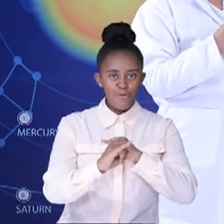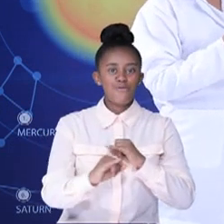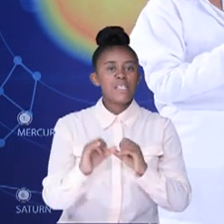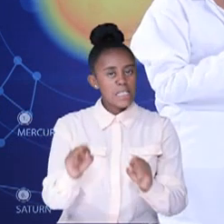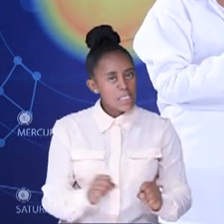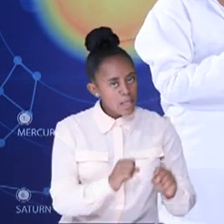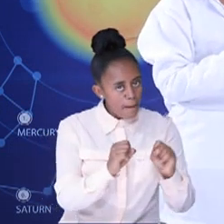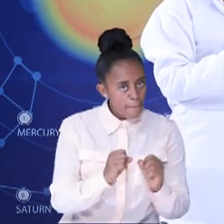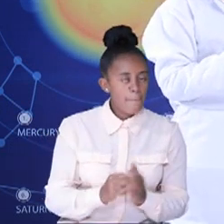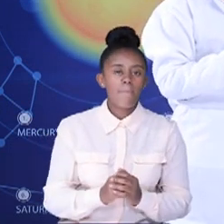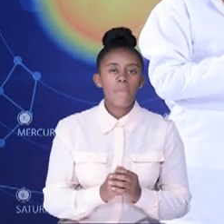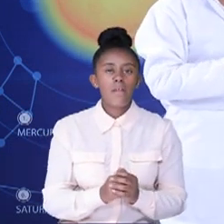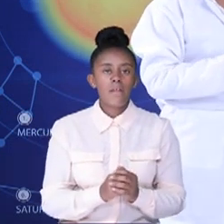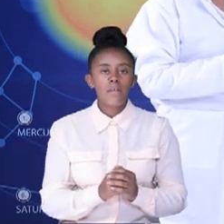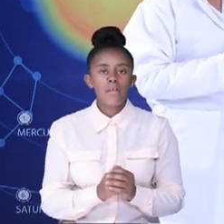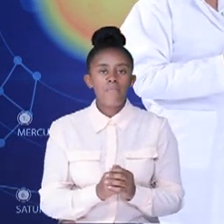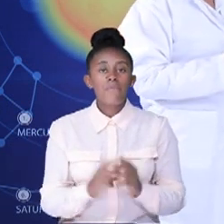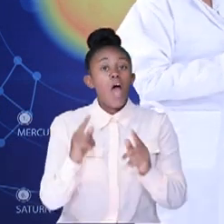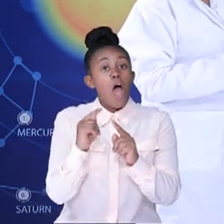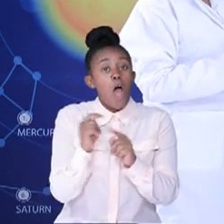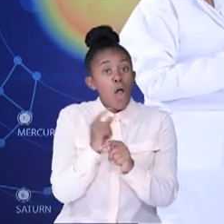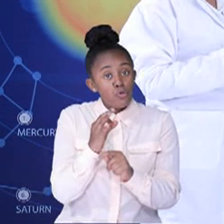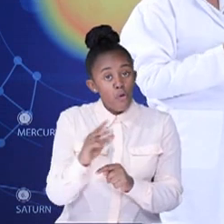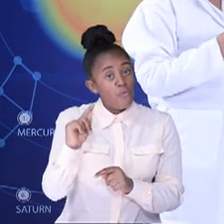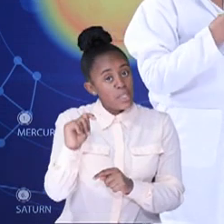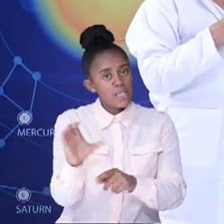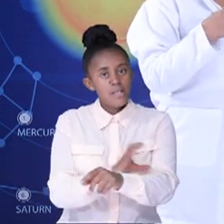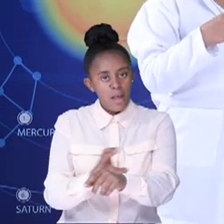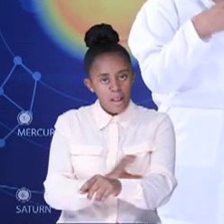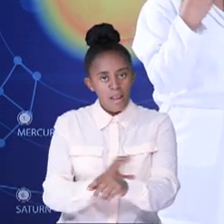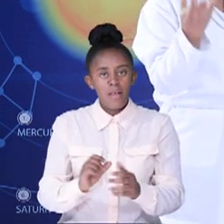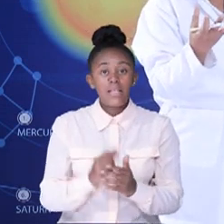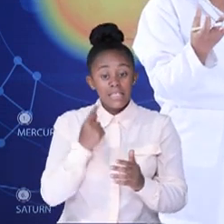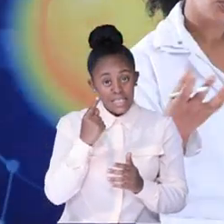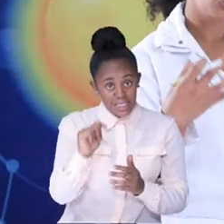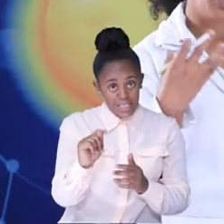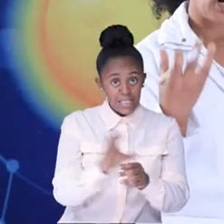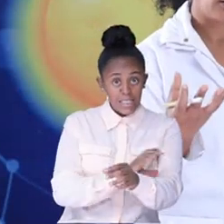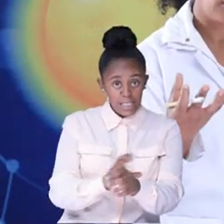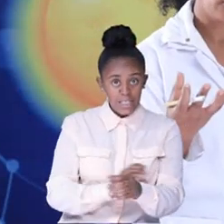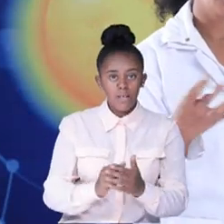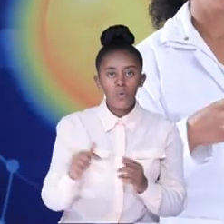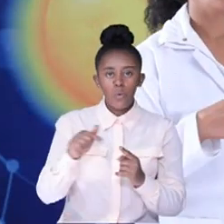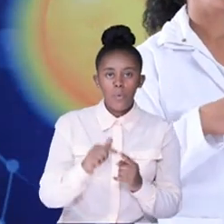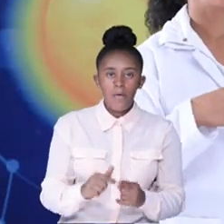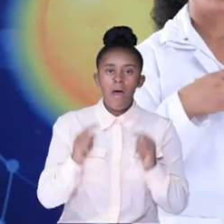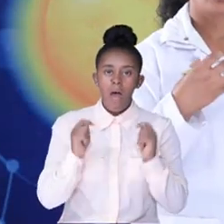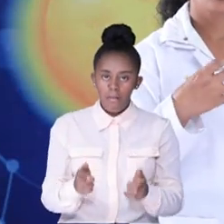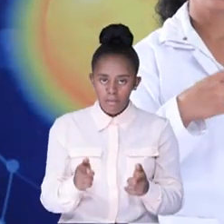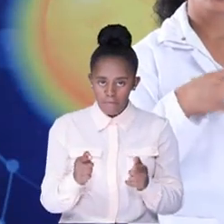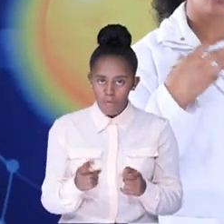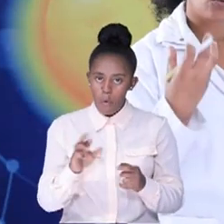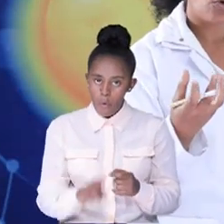communicate by the action of T cells. And these T cells will make other cells to be active, or